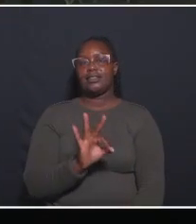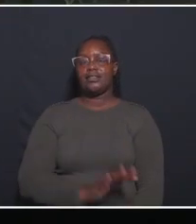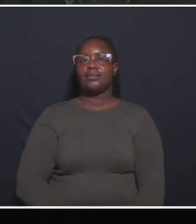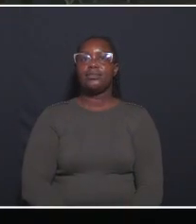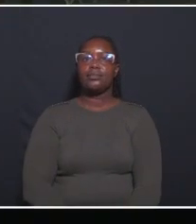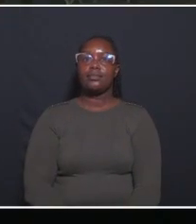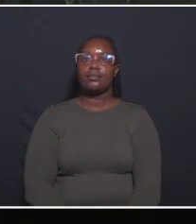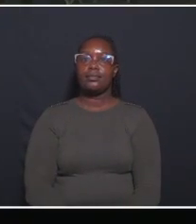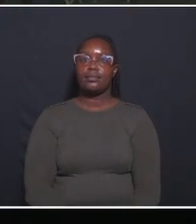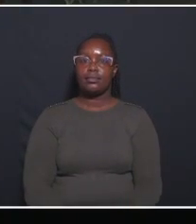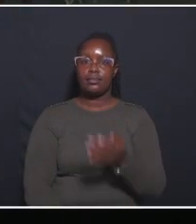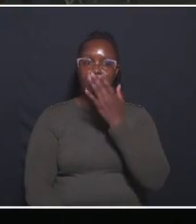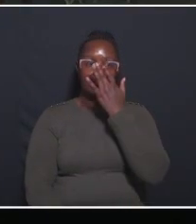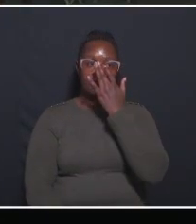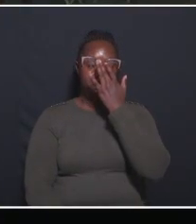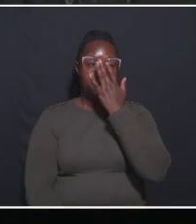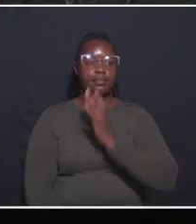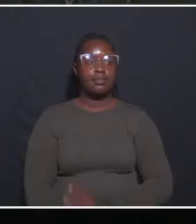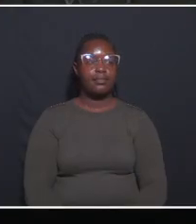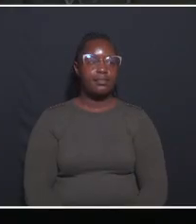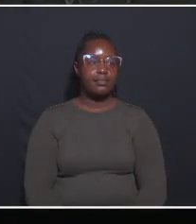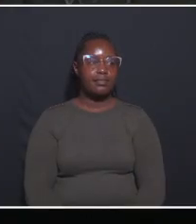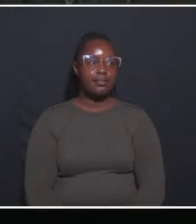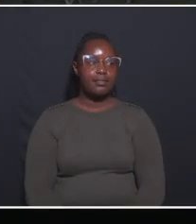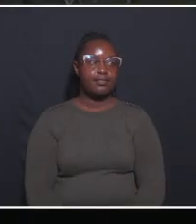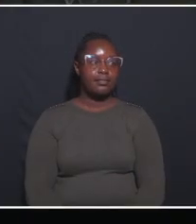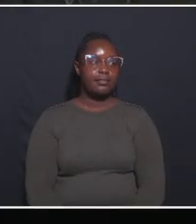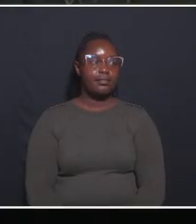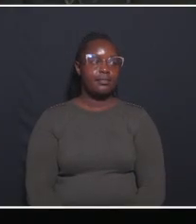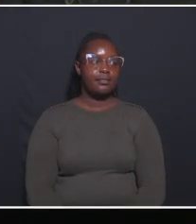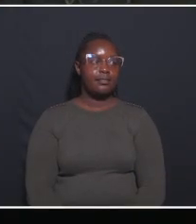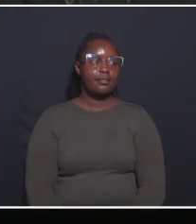All right, do we have, I think, yeah, behind that?